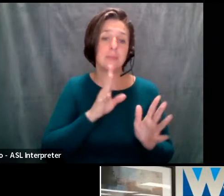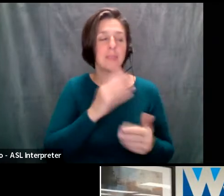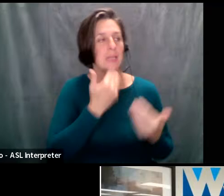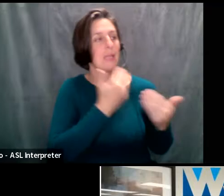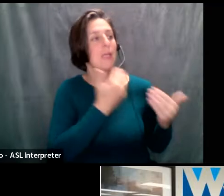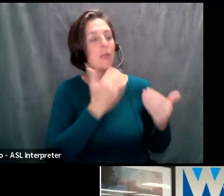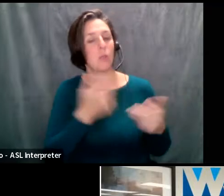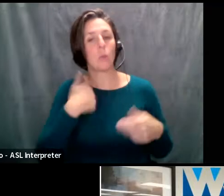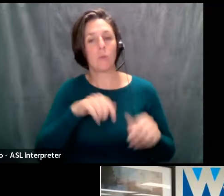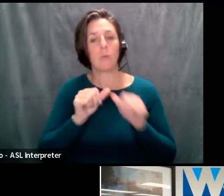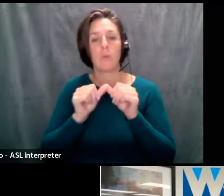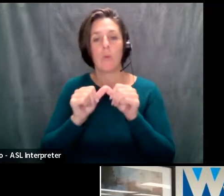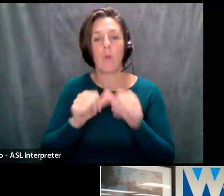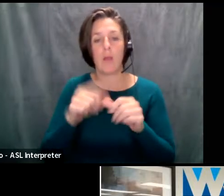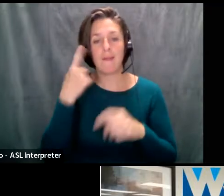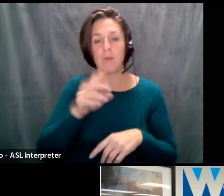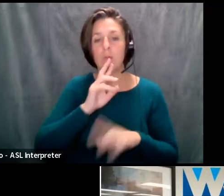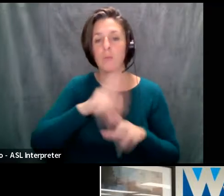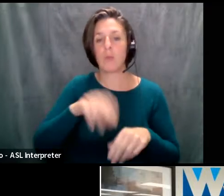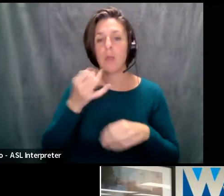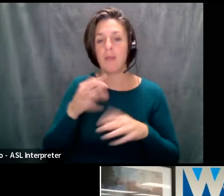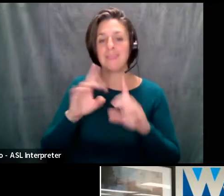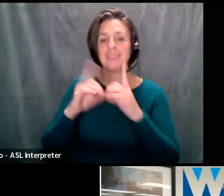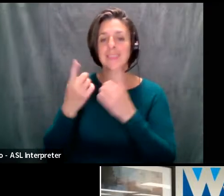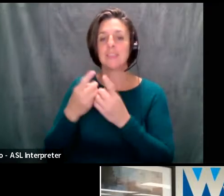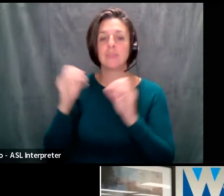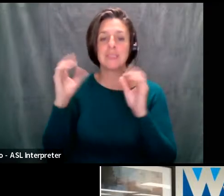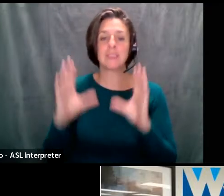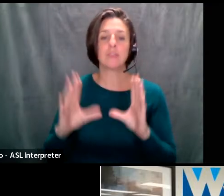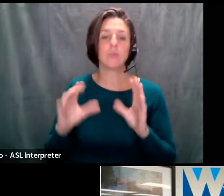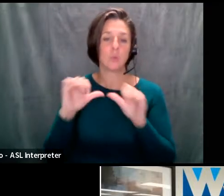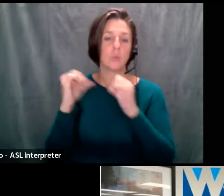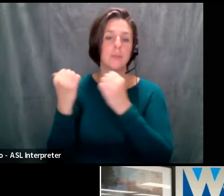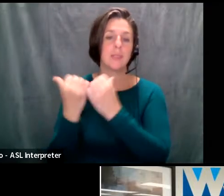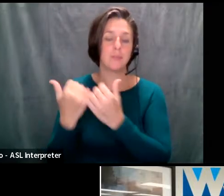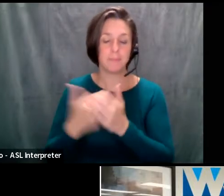go on to report of the District Teachers Association.